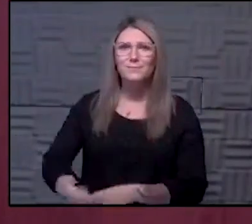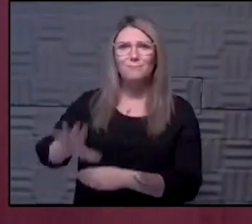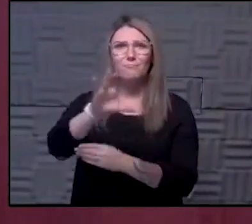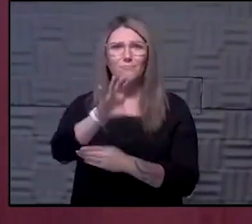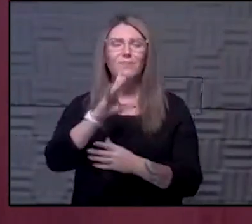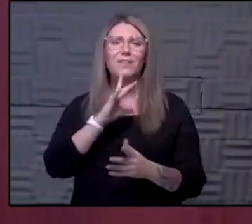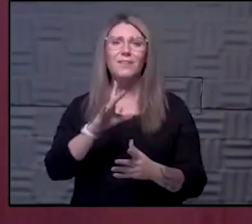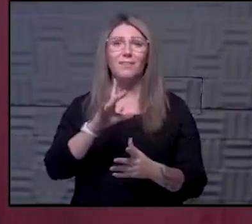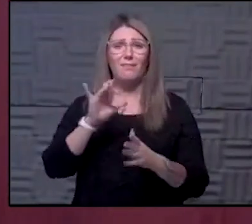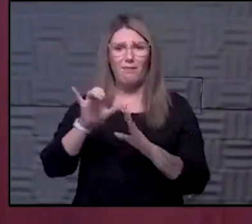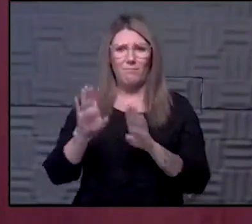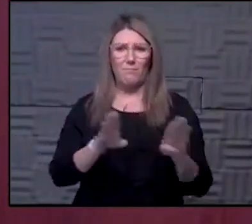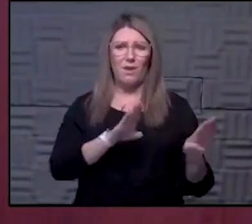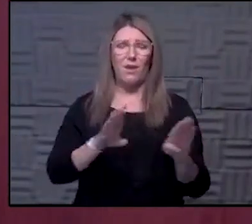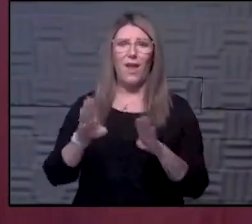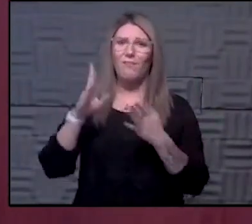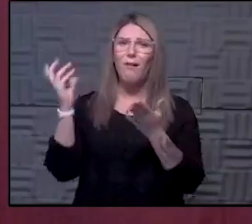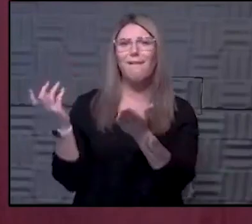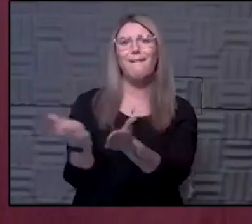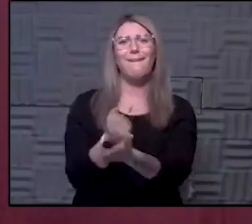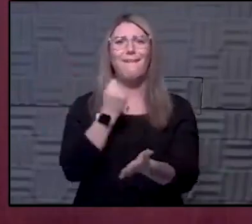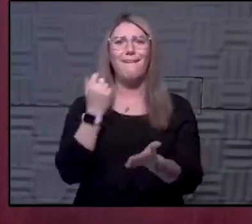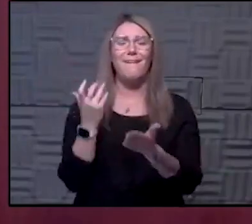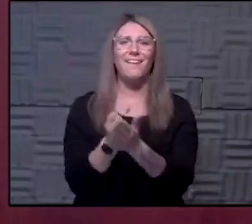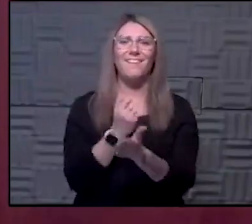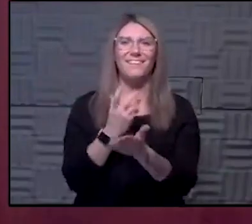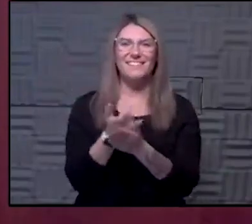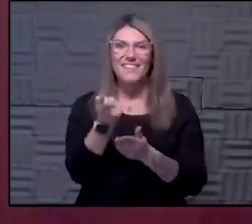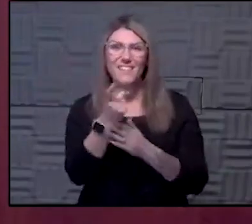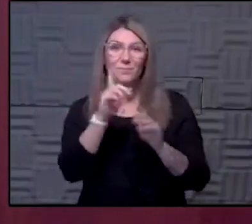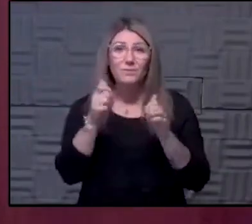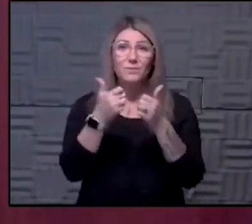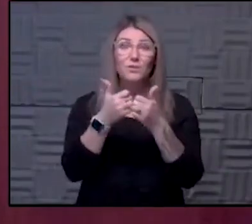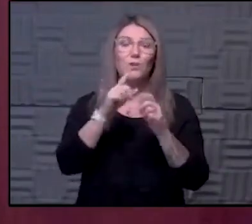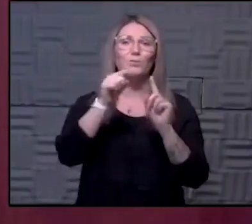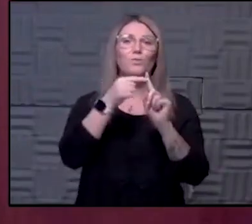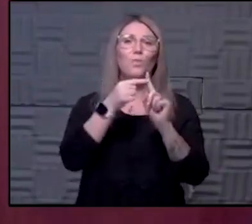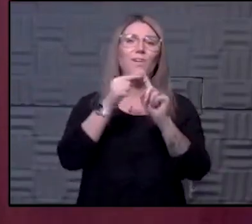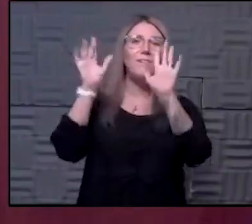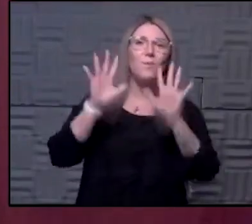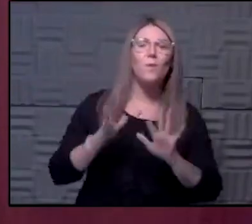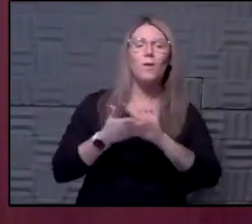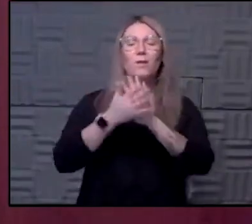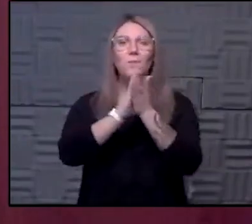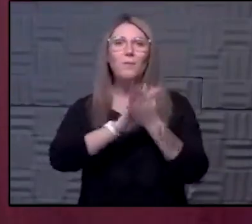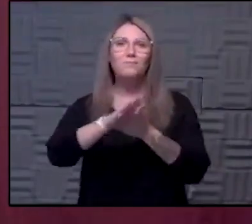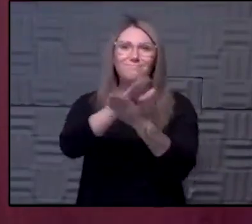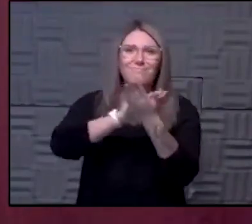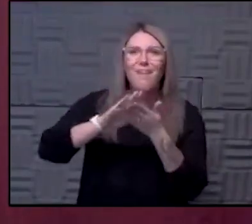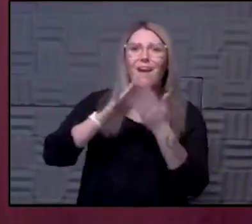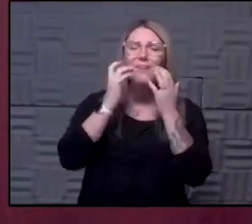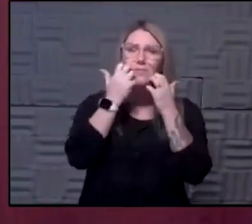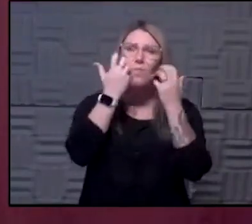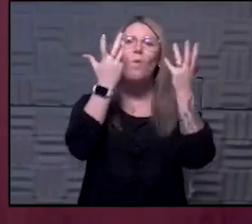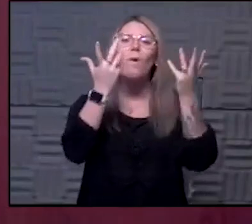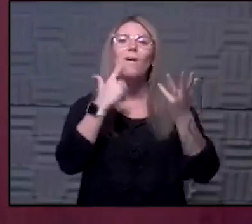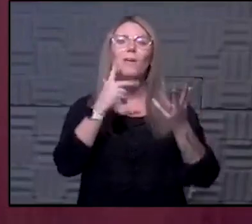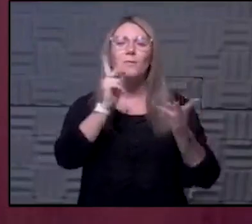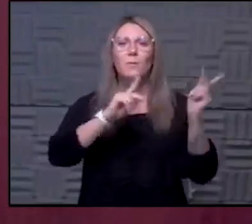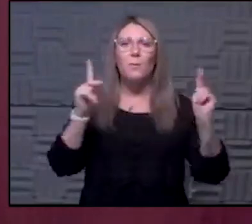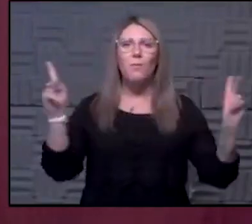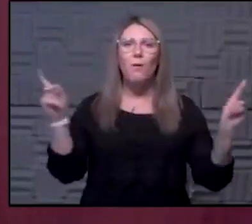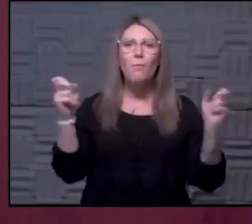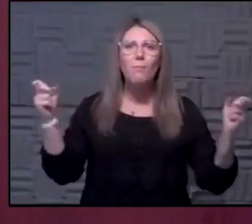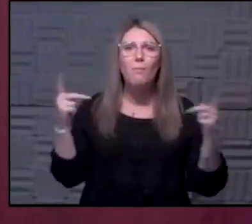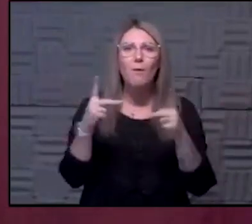it's winning the day. We're going to get a little challenged as the weather gets nicer and people want to get back out and get together again. I think the